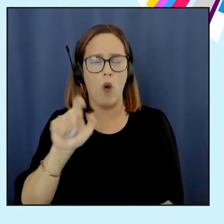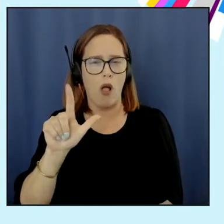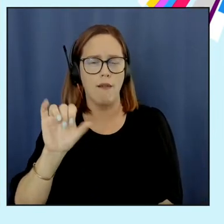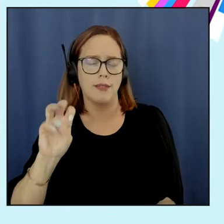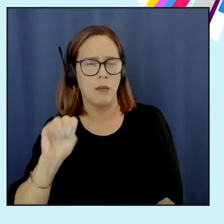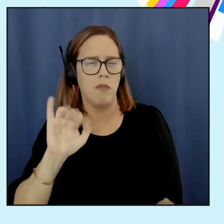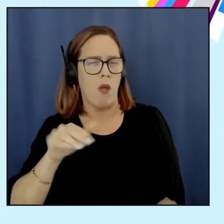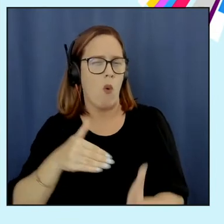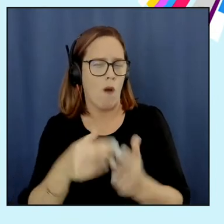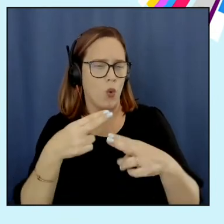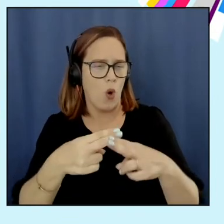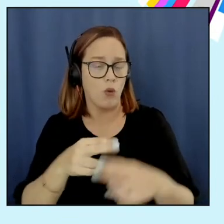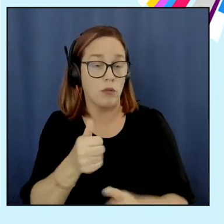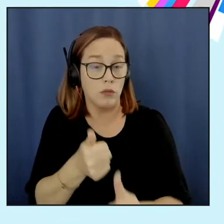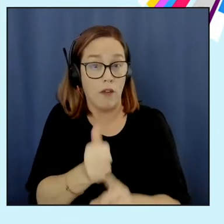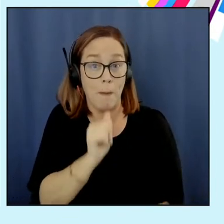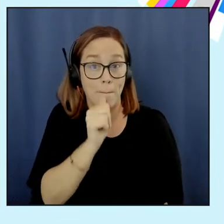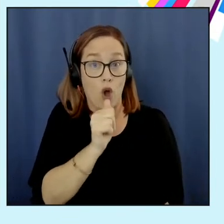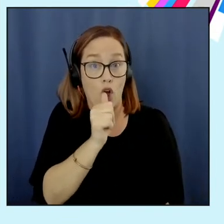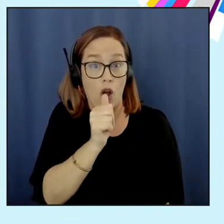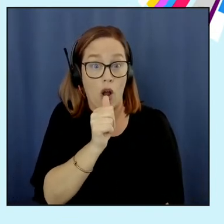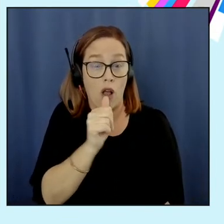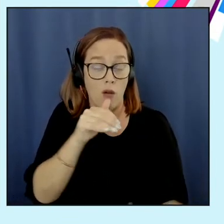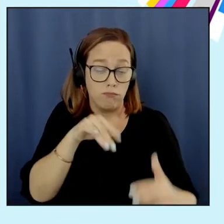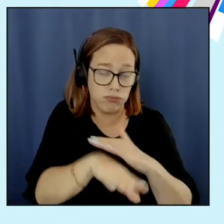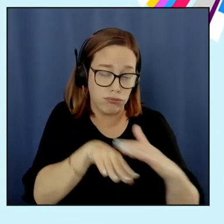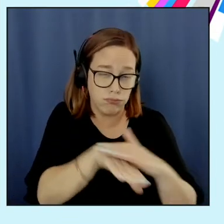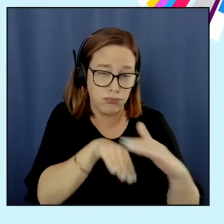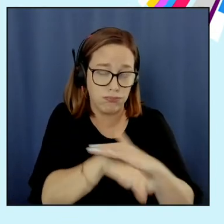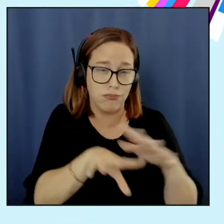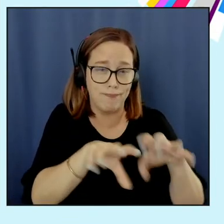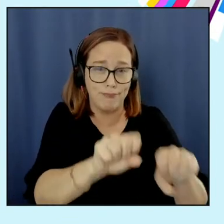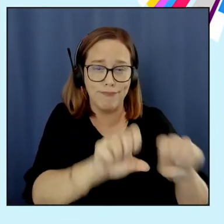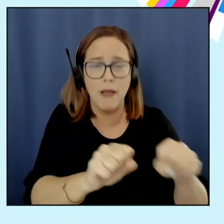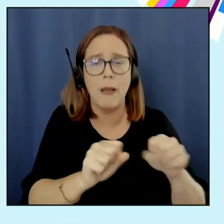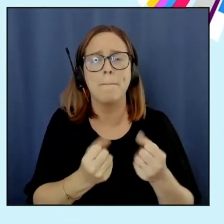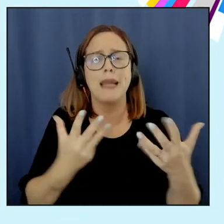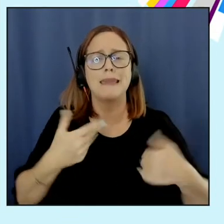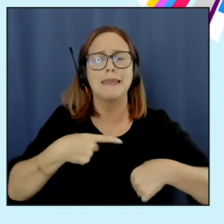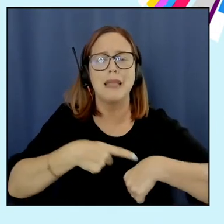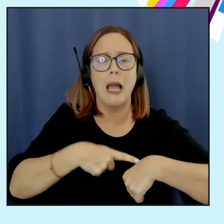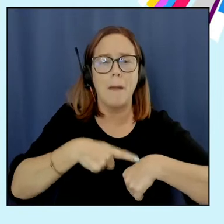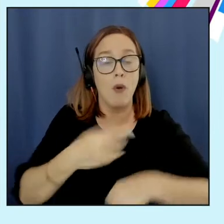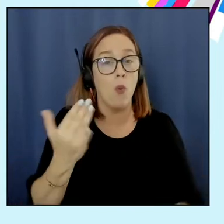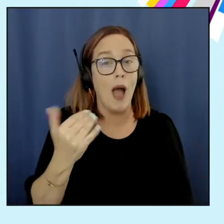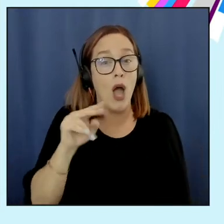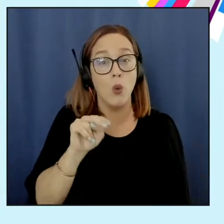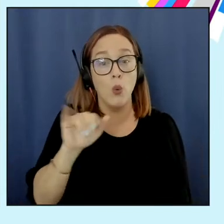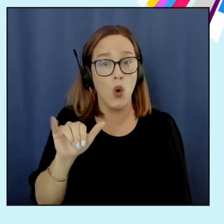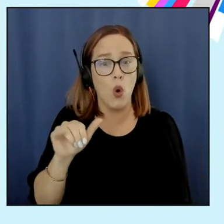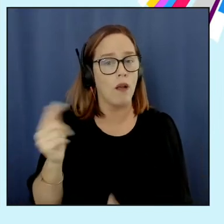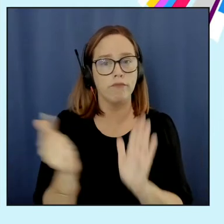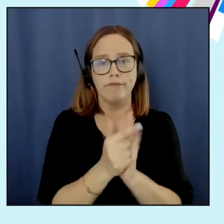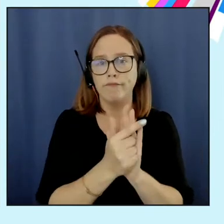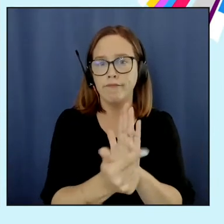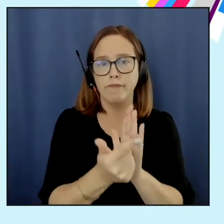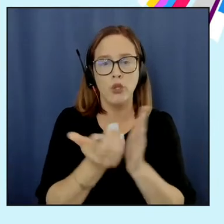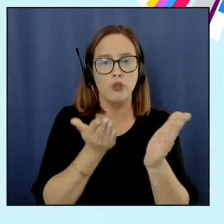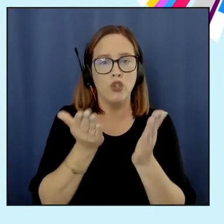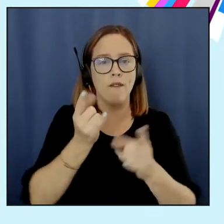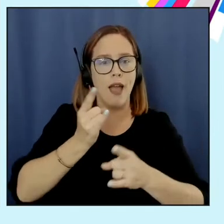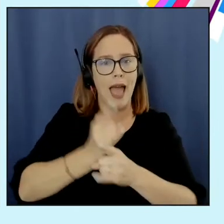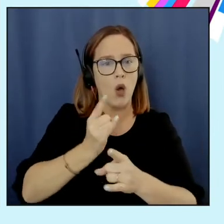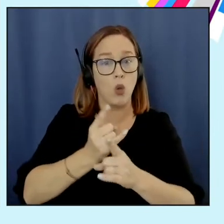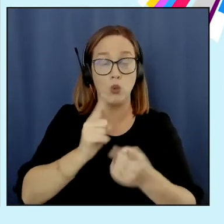it had been raided many times because at the time in New York, it was illegal to serve alcohol to anyone